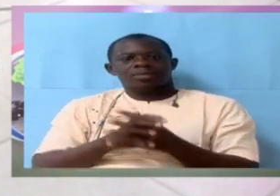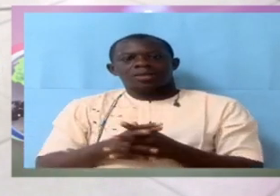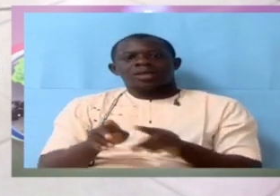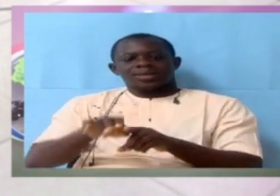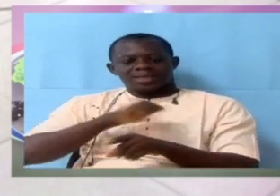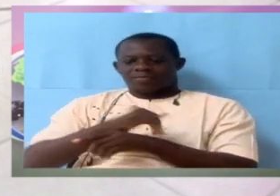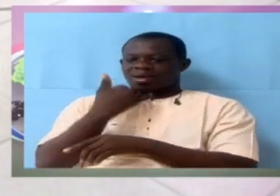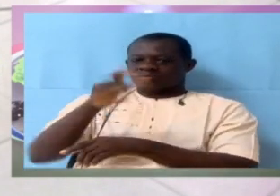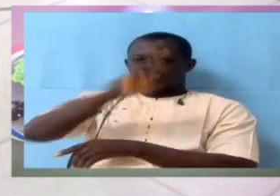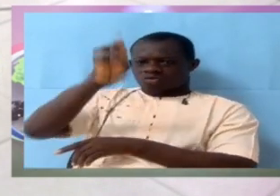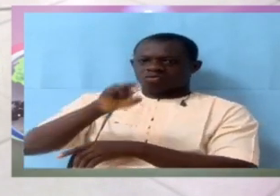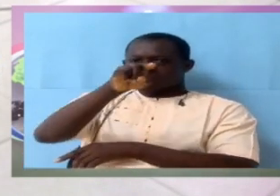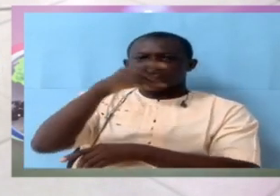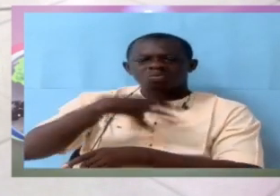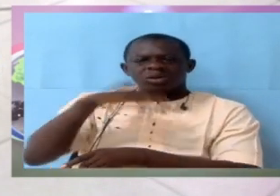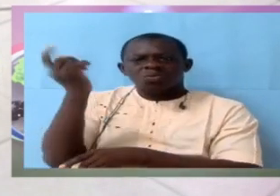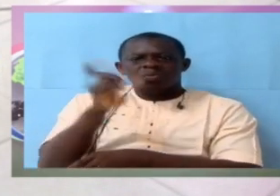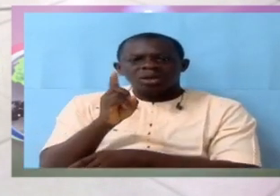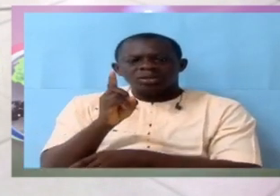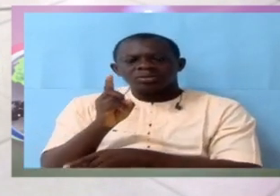Then he asked me, what do you want?